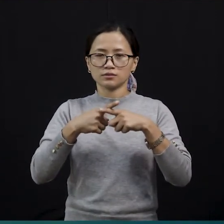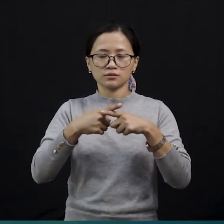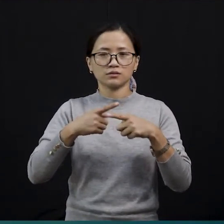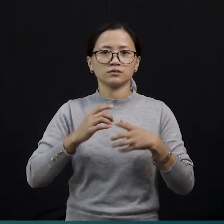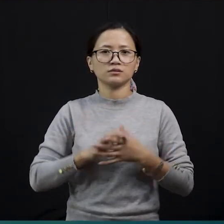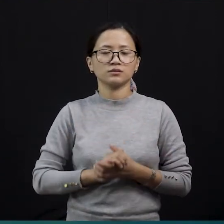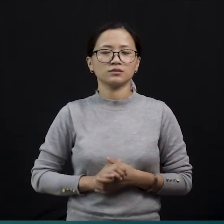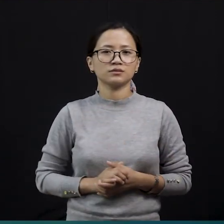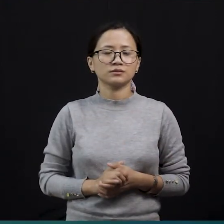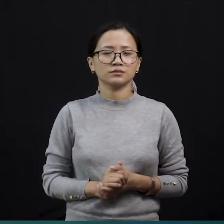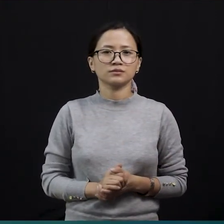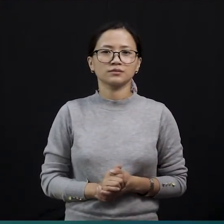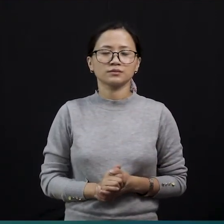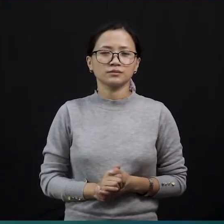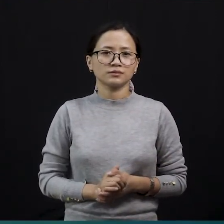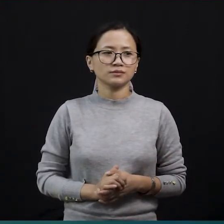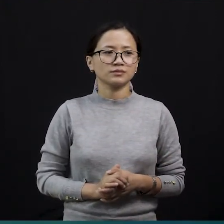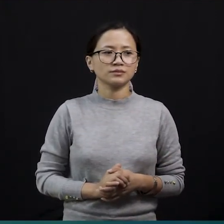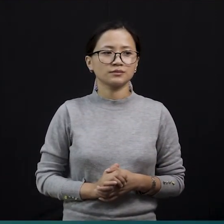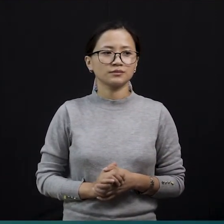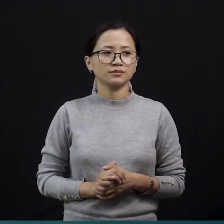and Saturday, right?